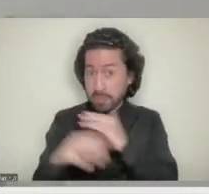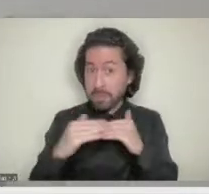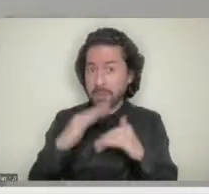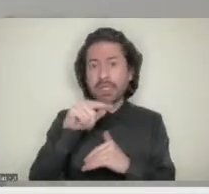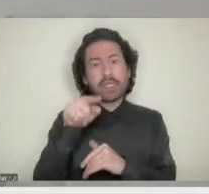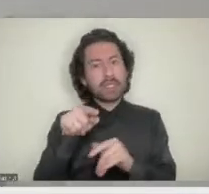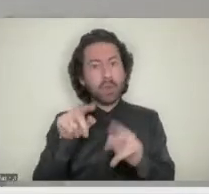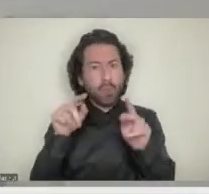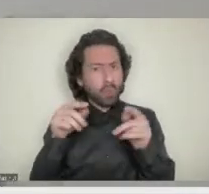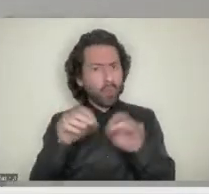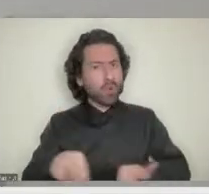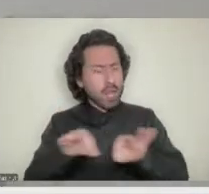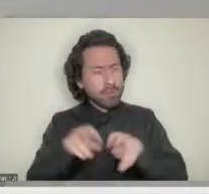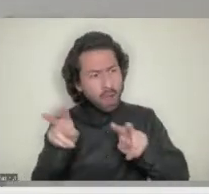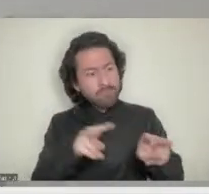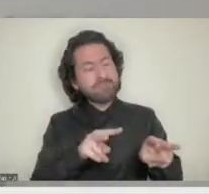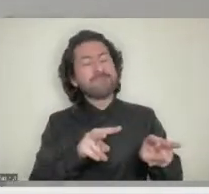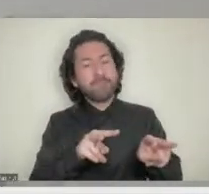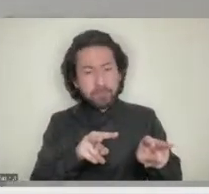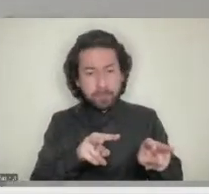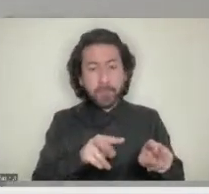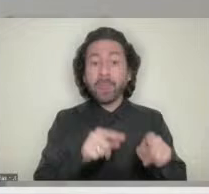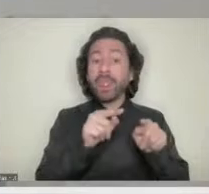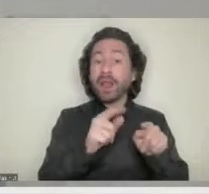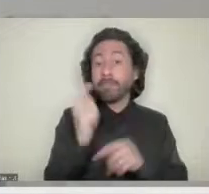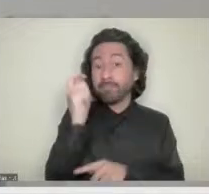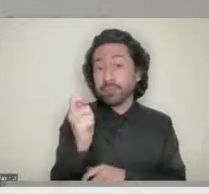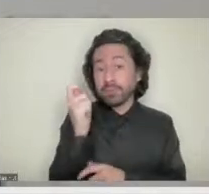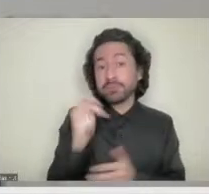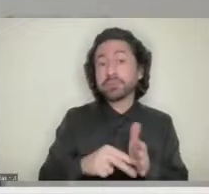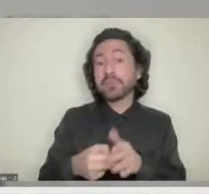other places in the world, because